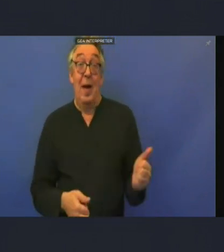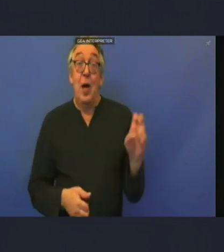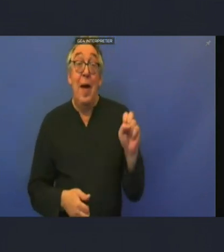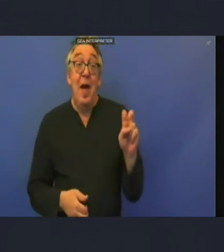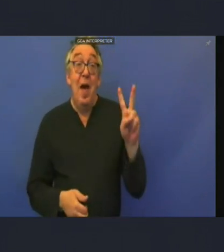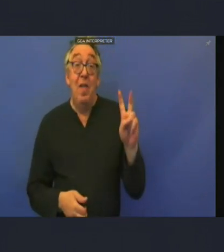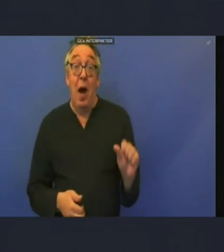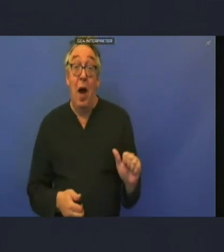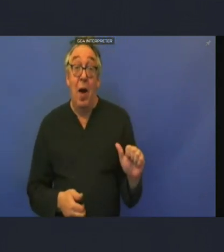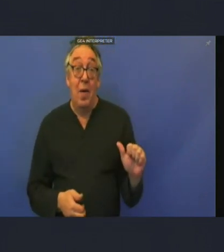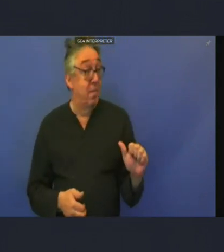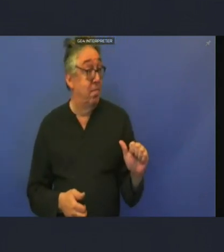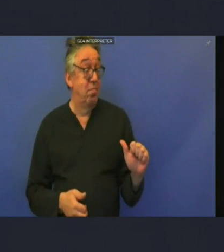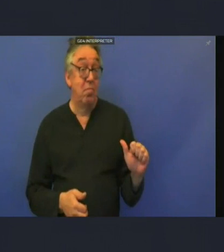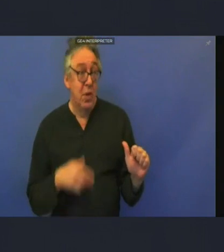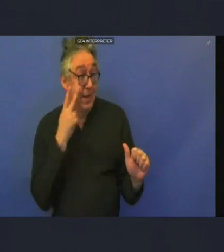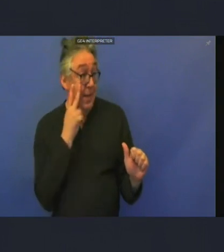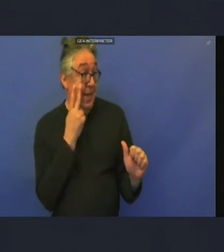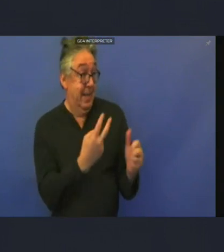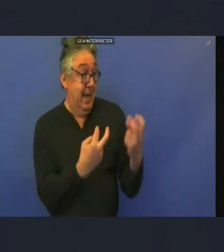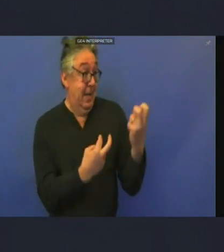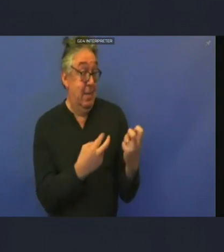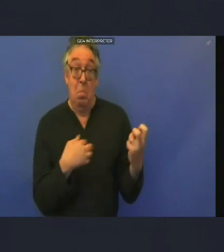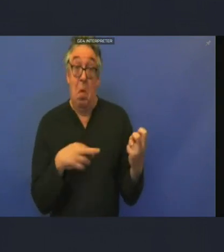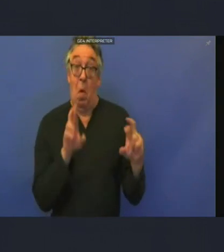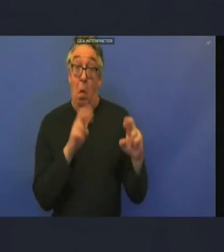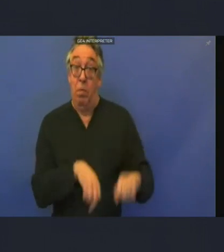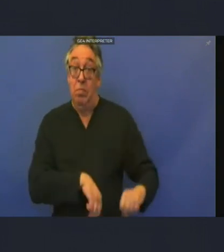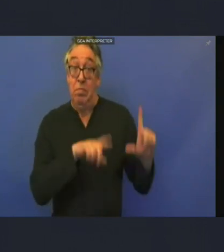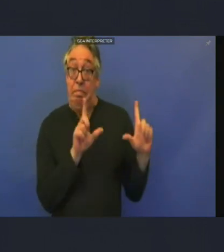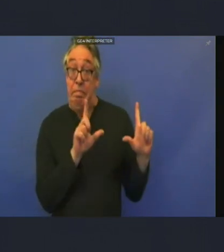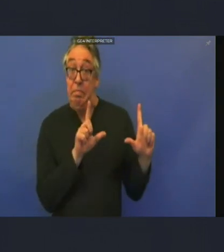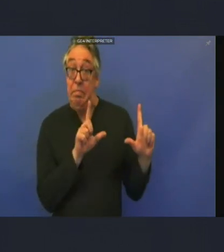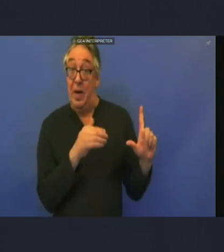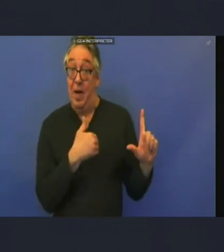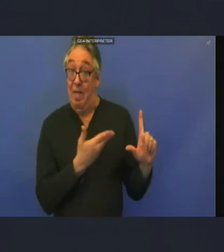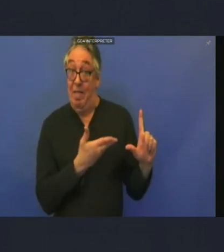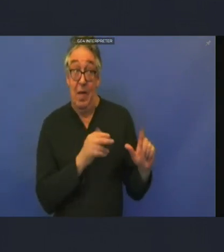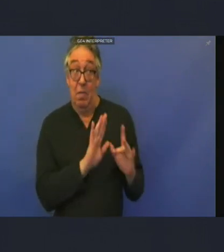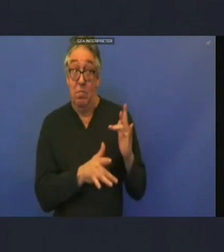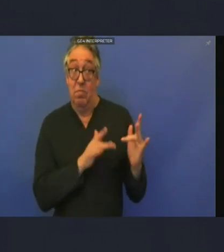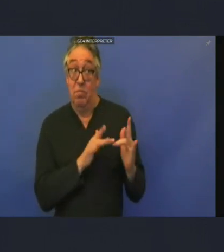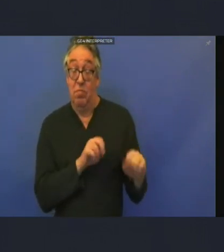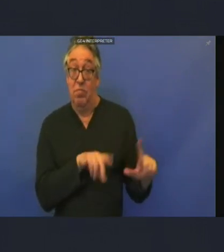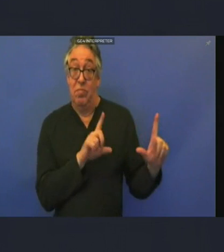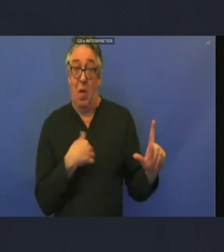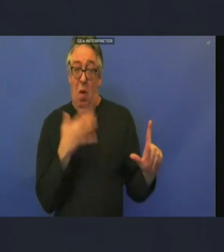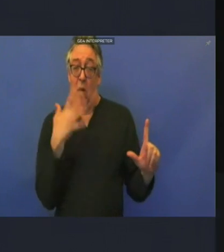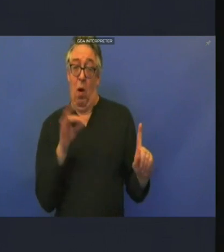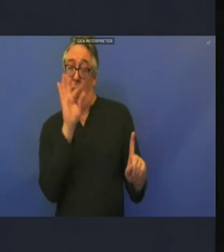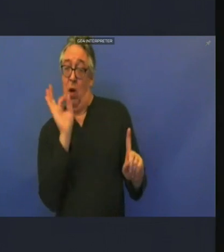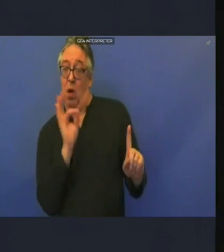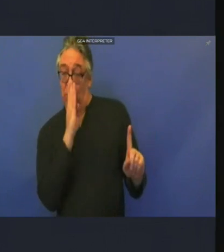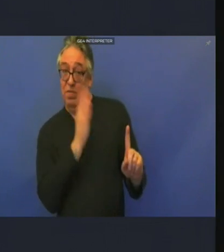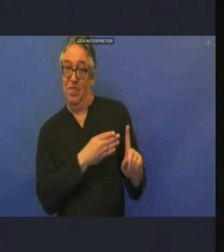somewhere on screen soon for me, because I would like to ask her a question as well. I'm